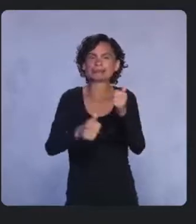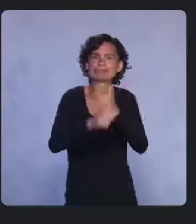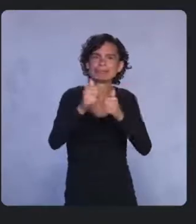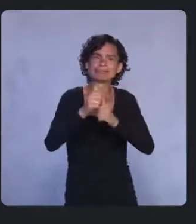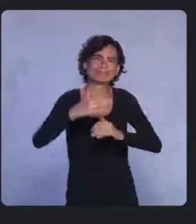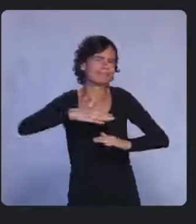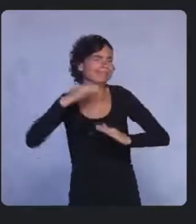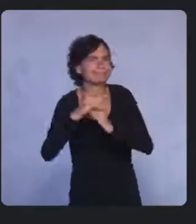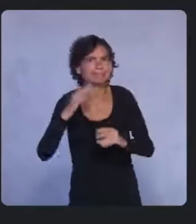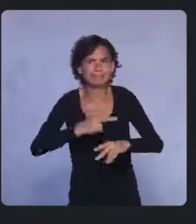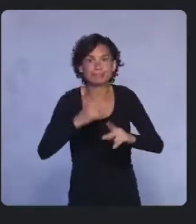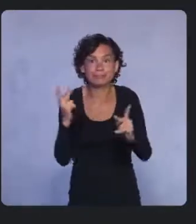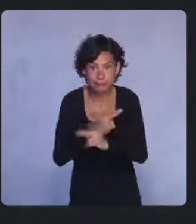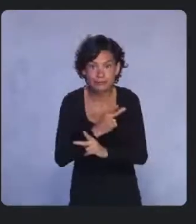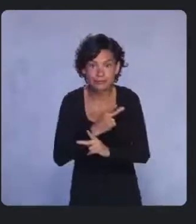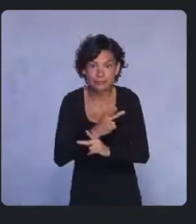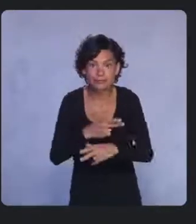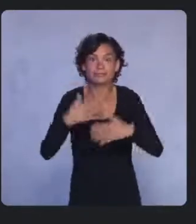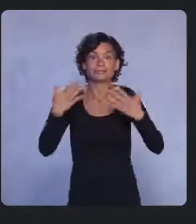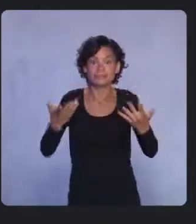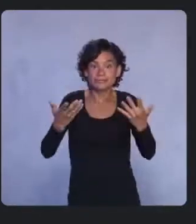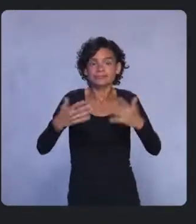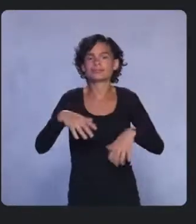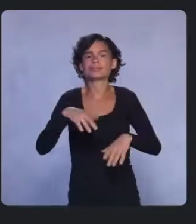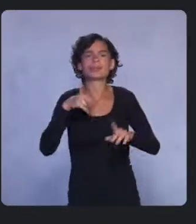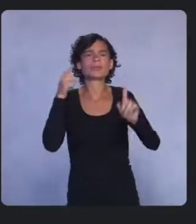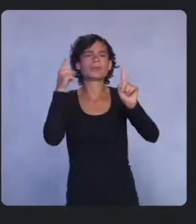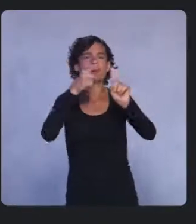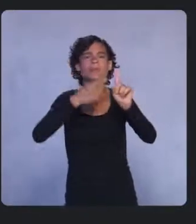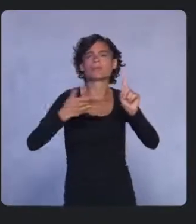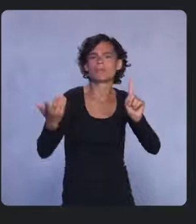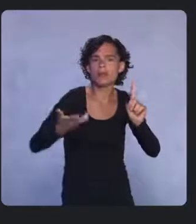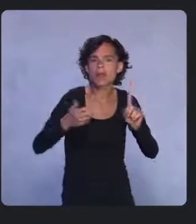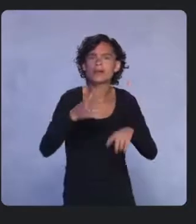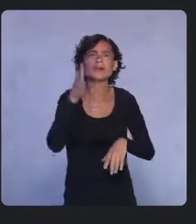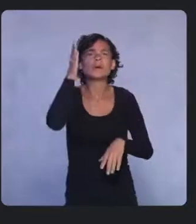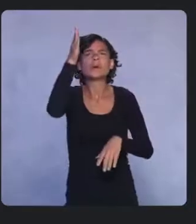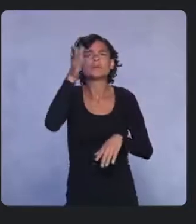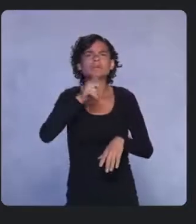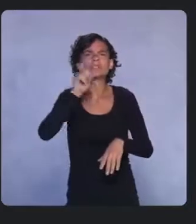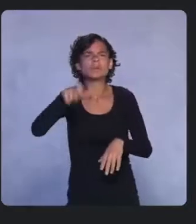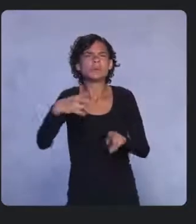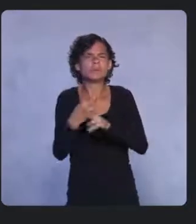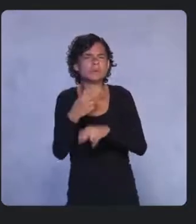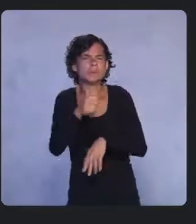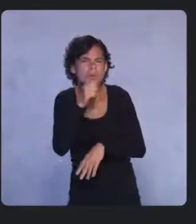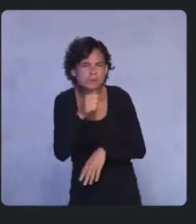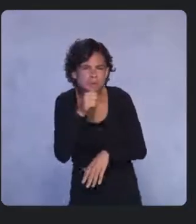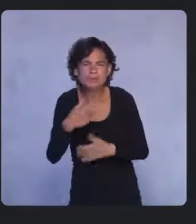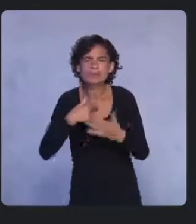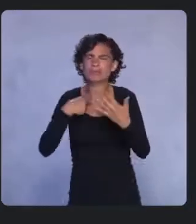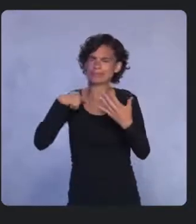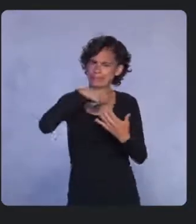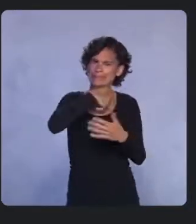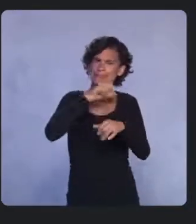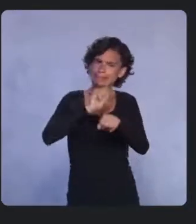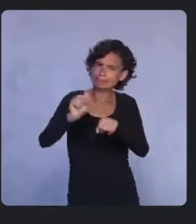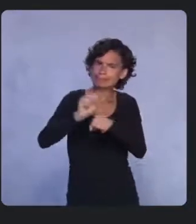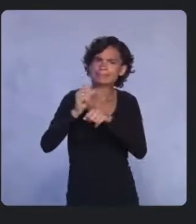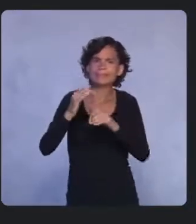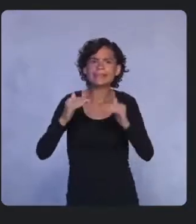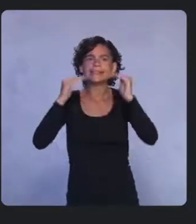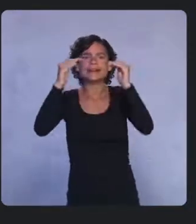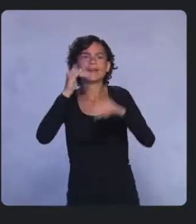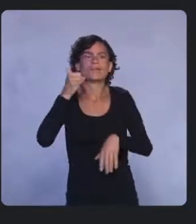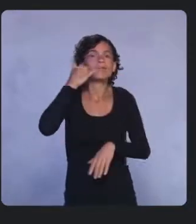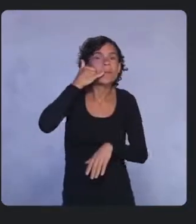Ultimately, we're on a mission to create a password-free future. That's why no one is doing more than we are to advance phone-based